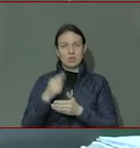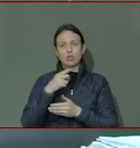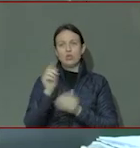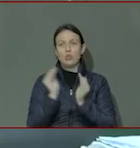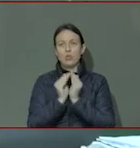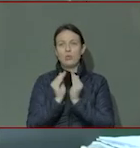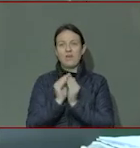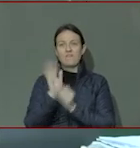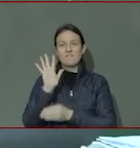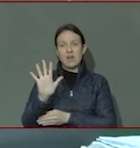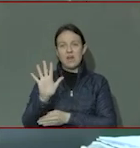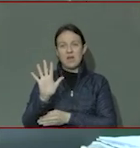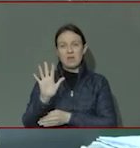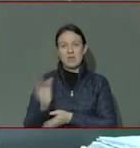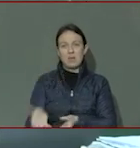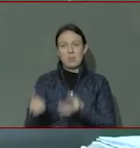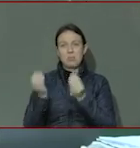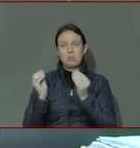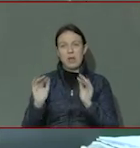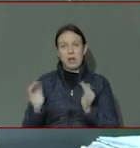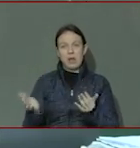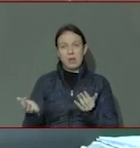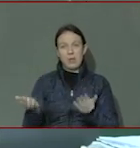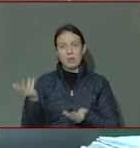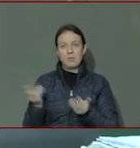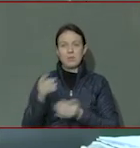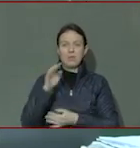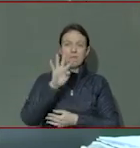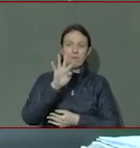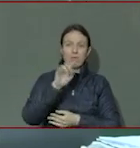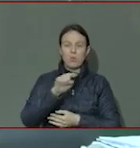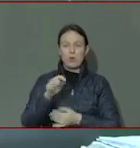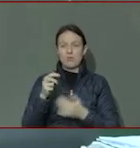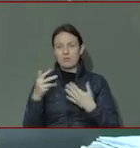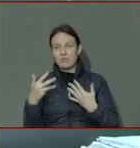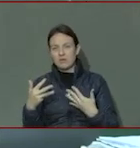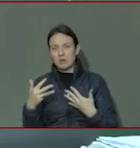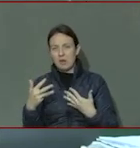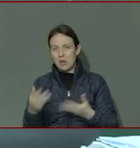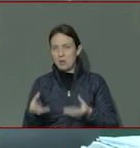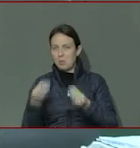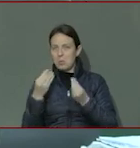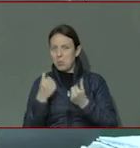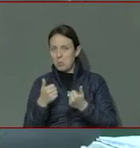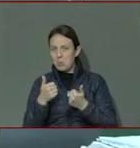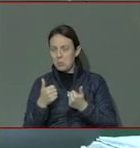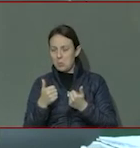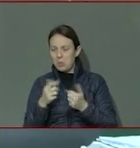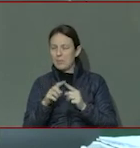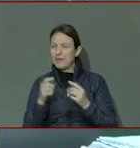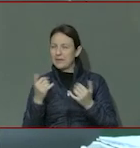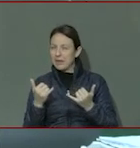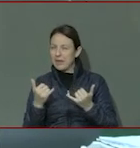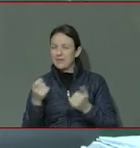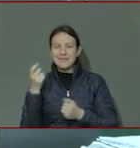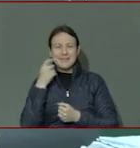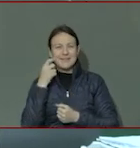marks? Because maybe now you got 4 out of 9 so far for this question. People, listen, it's